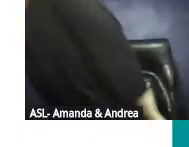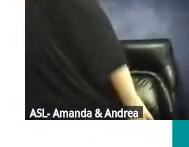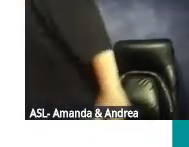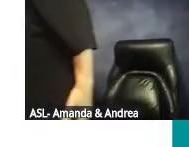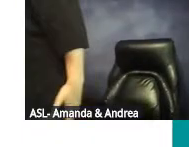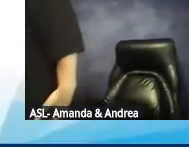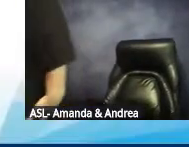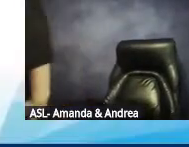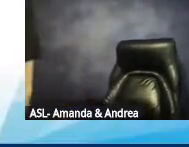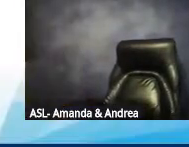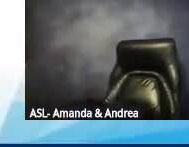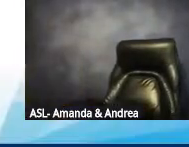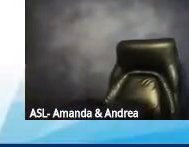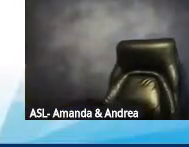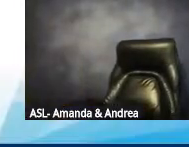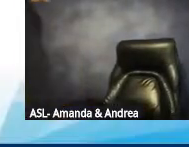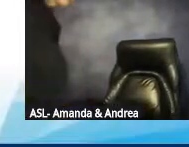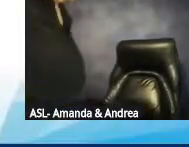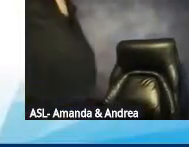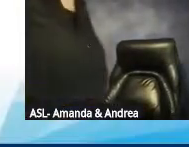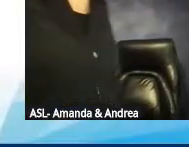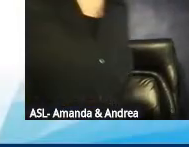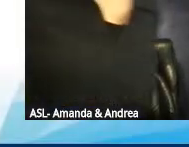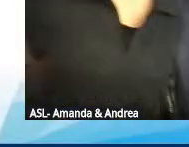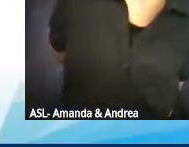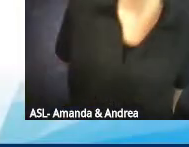Next slide. Oh,